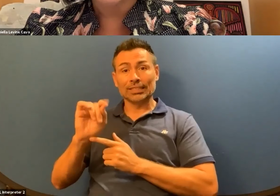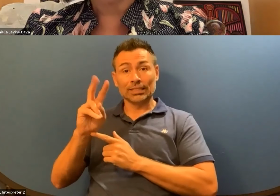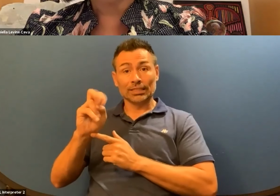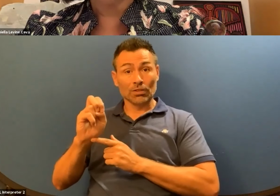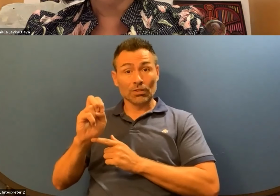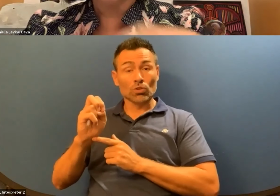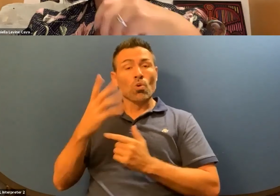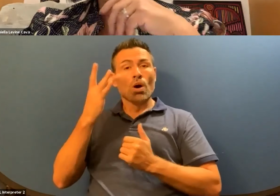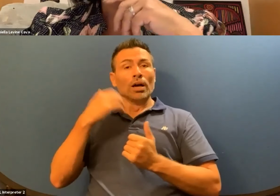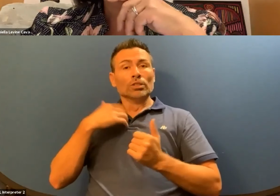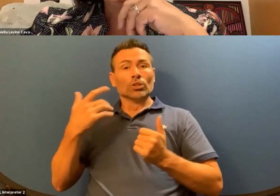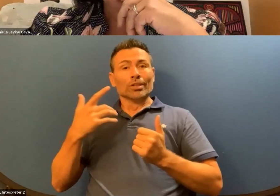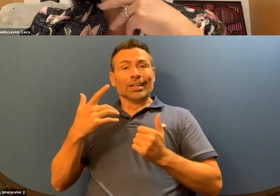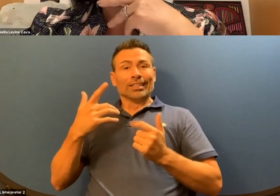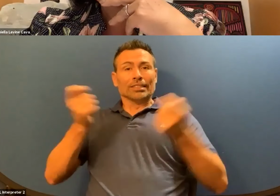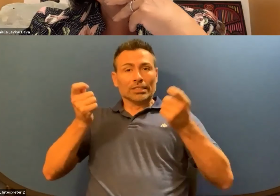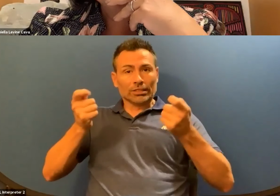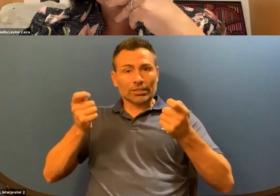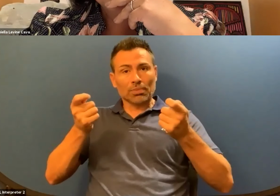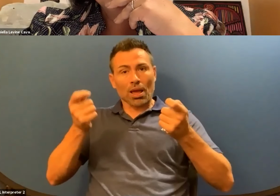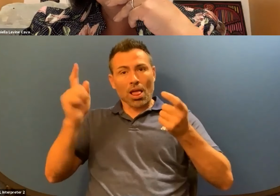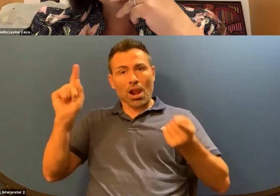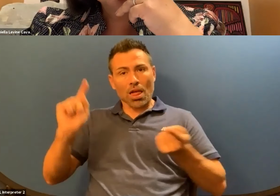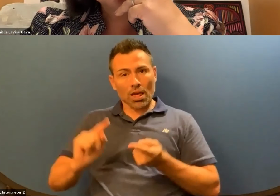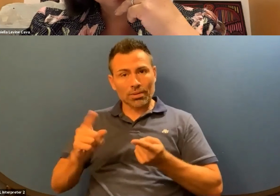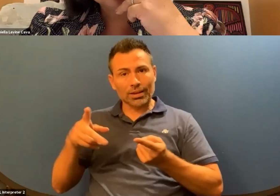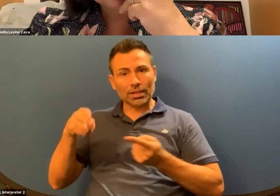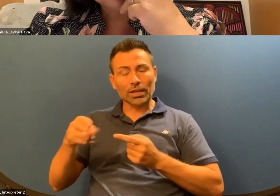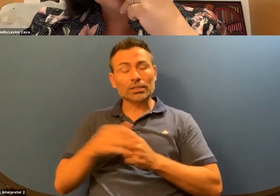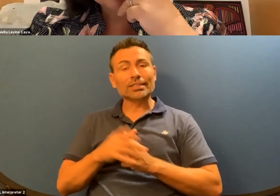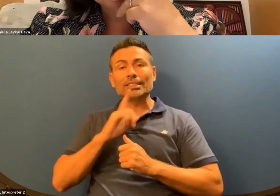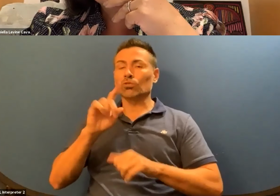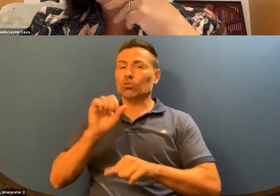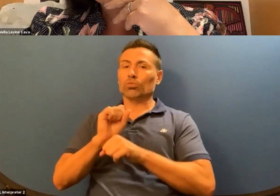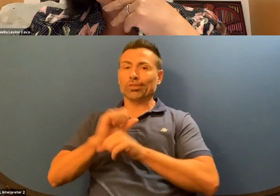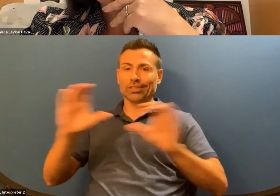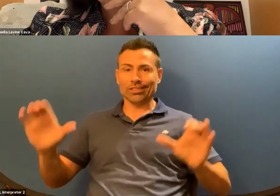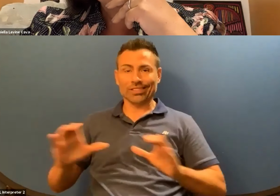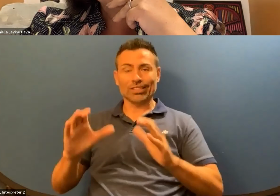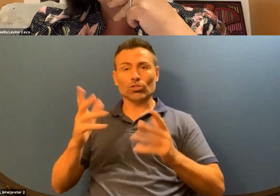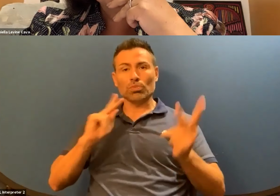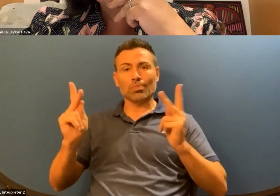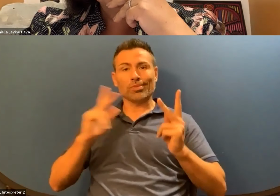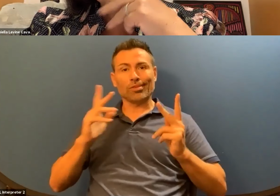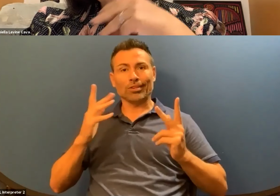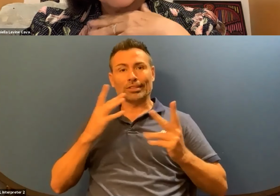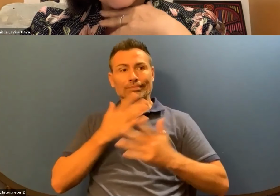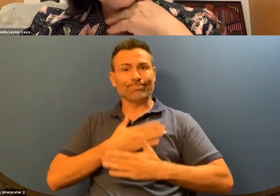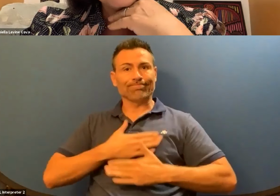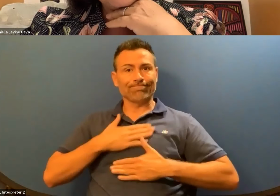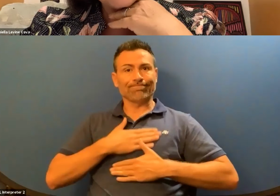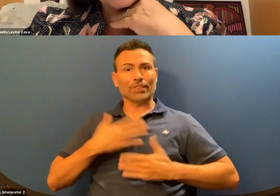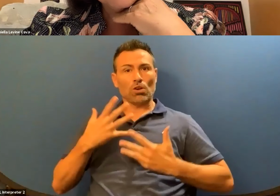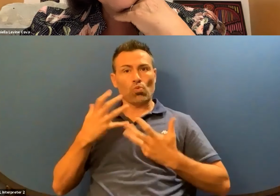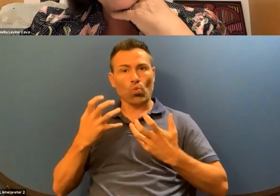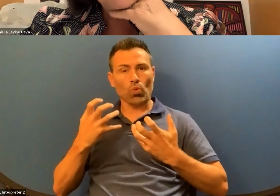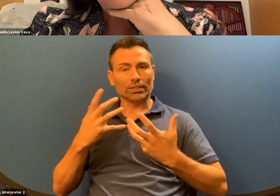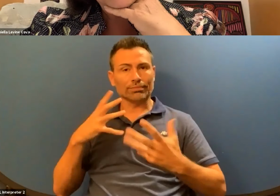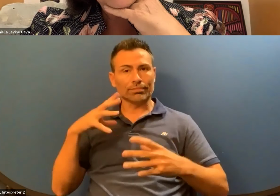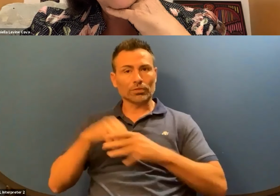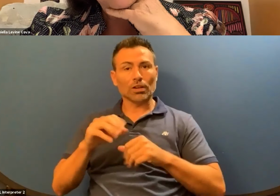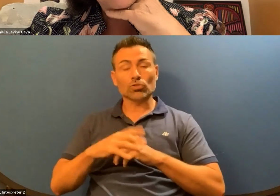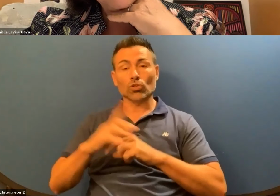that we've done to entice developers. We have the ability. Once we start offering developers land that they could work